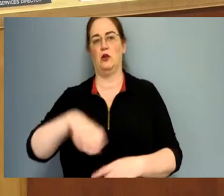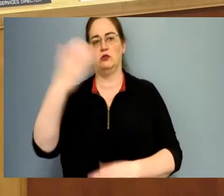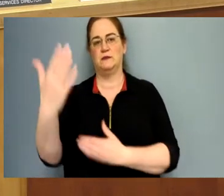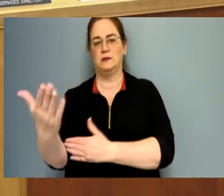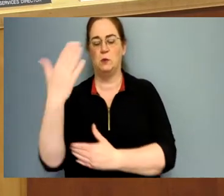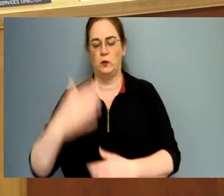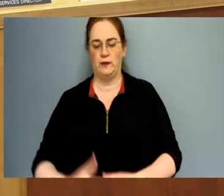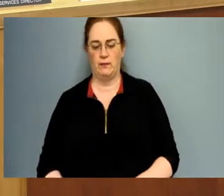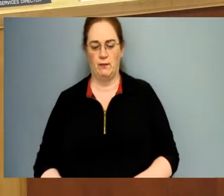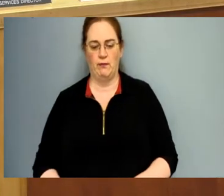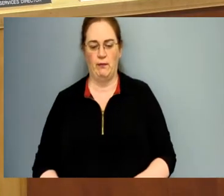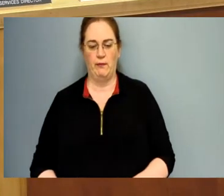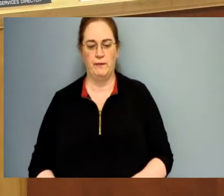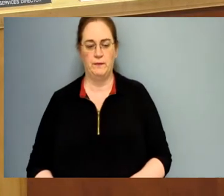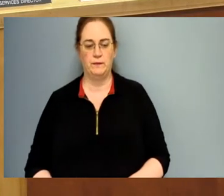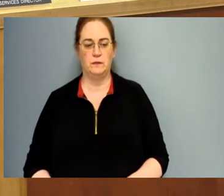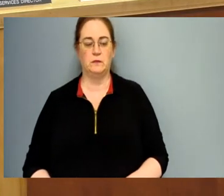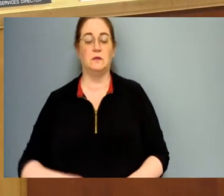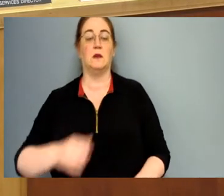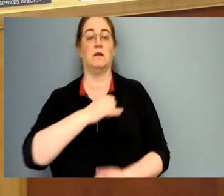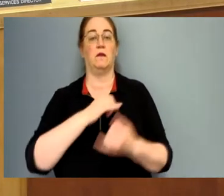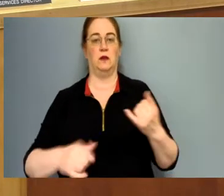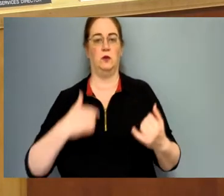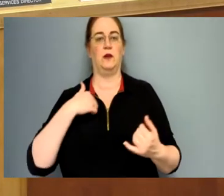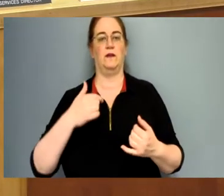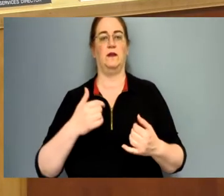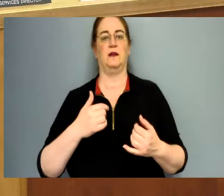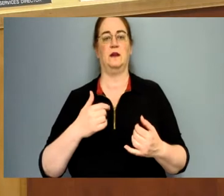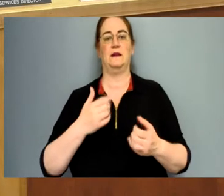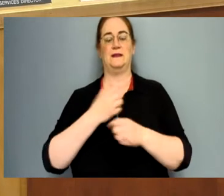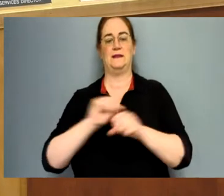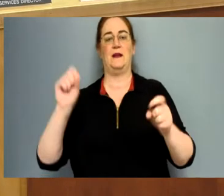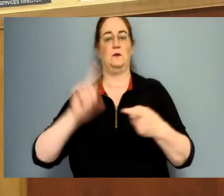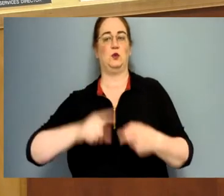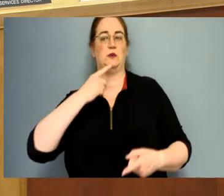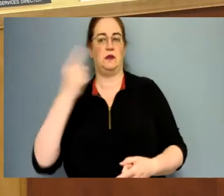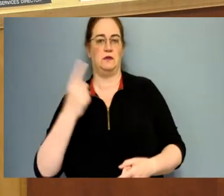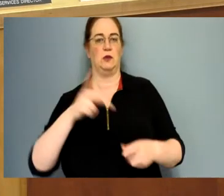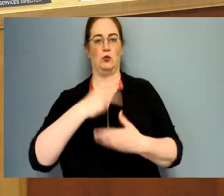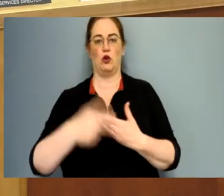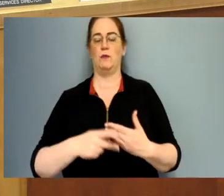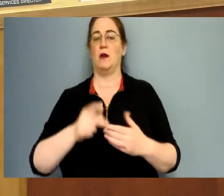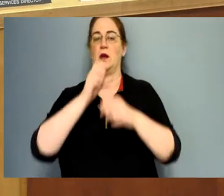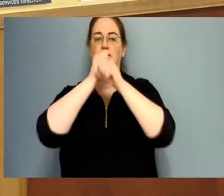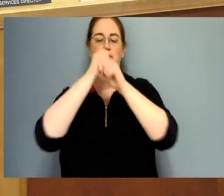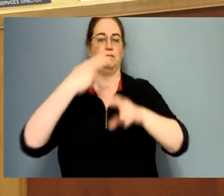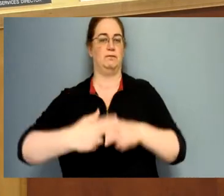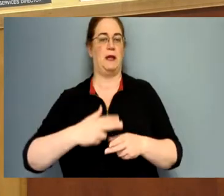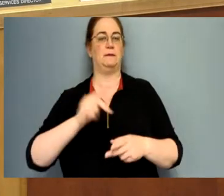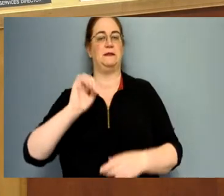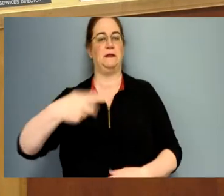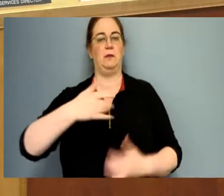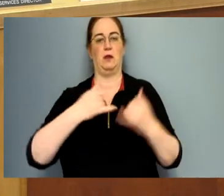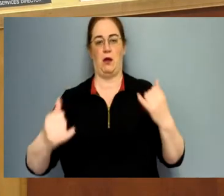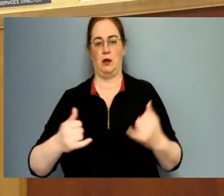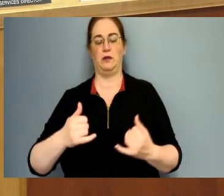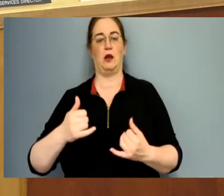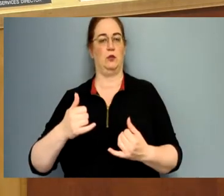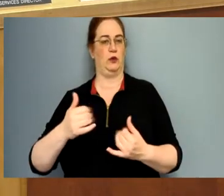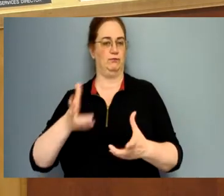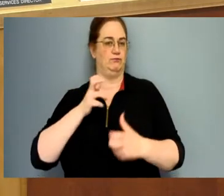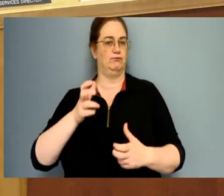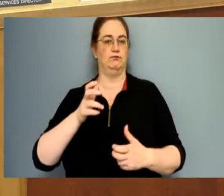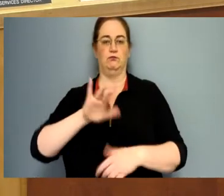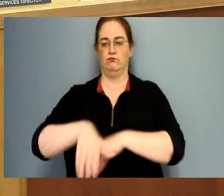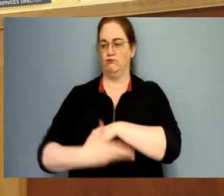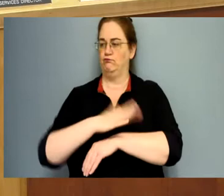morning. And finally, we have our Safe to Say Something program. It's an anonymous tip line that's monitored 24/7. It's a place